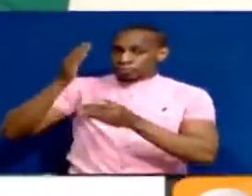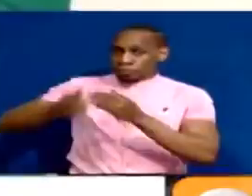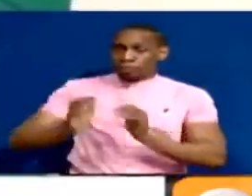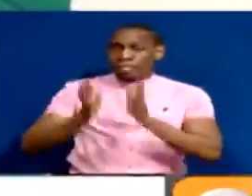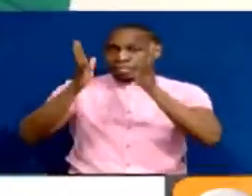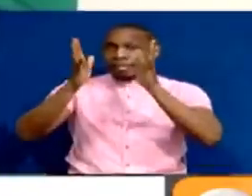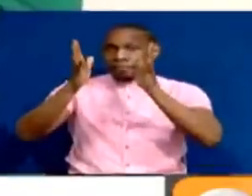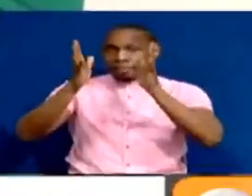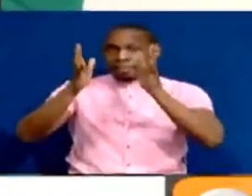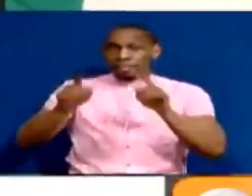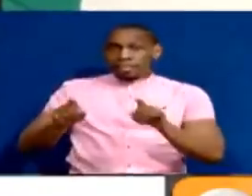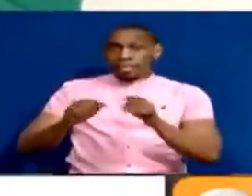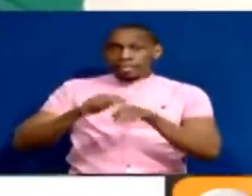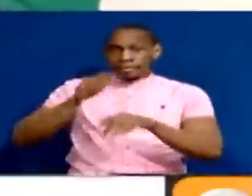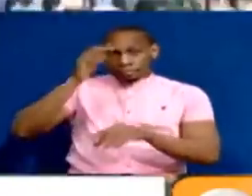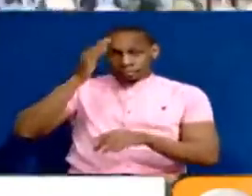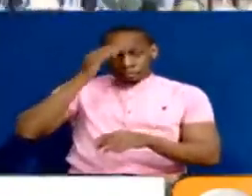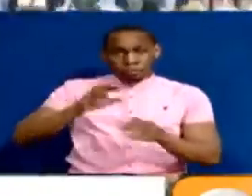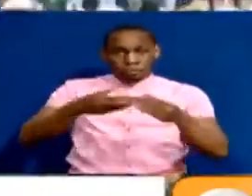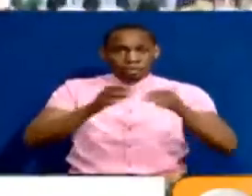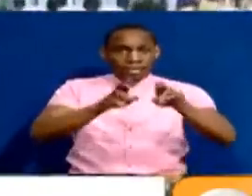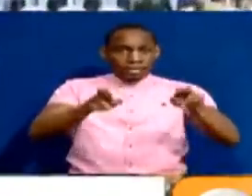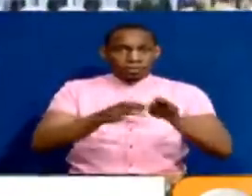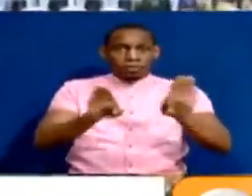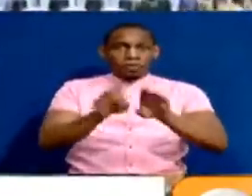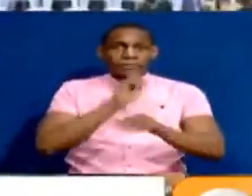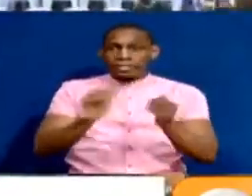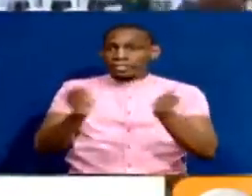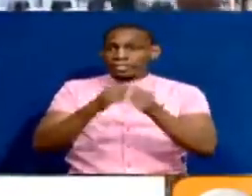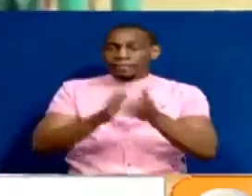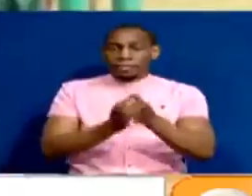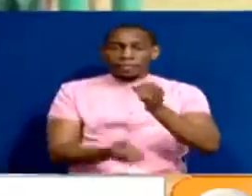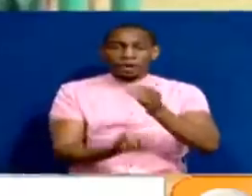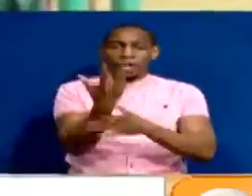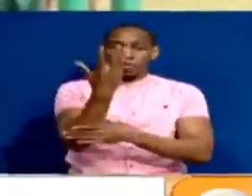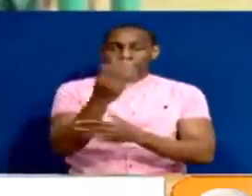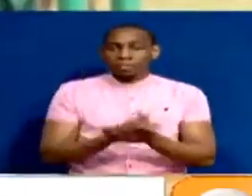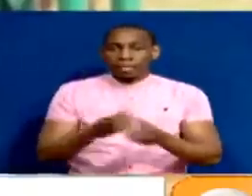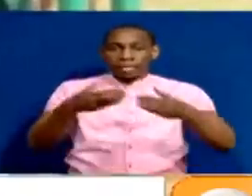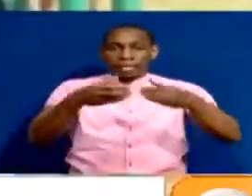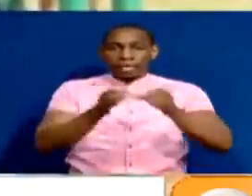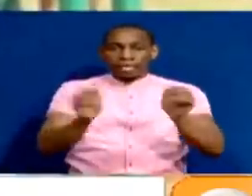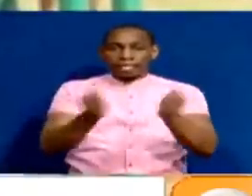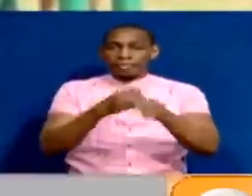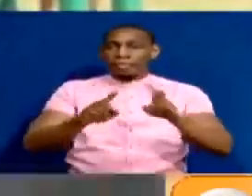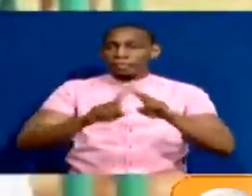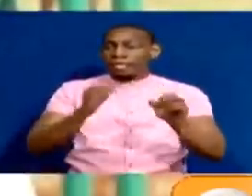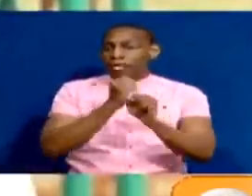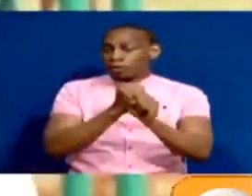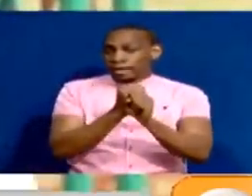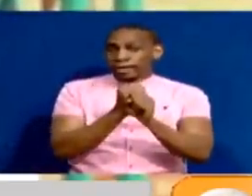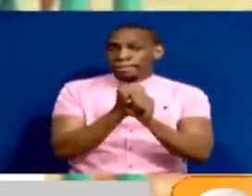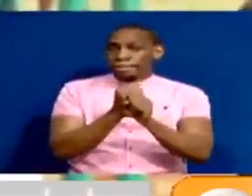short the ceremony when he discovered the classrooms had been locked and could not be commissioned. Madarasa haiwezi kuanza